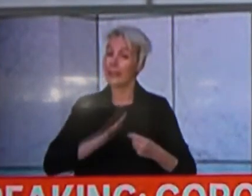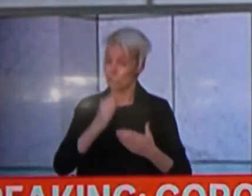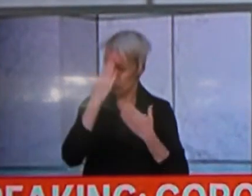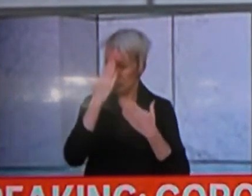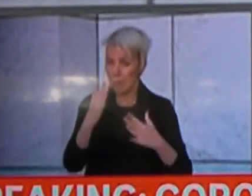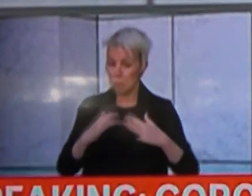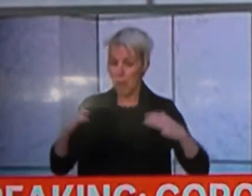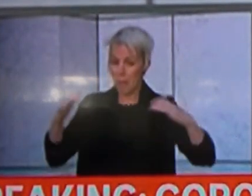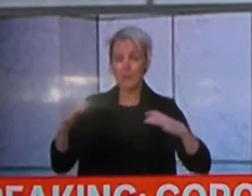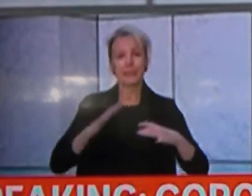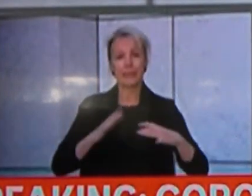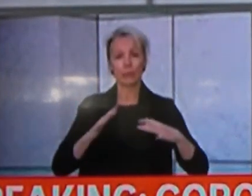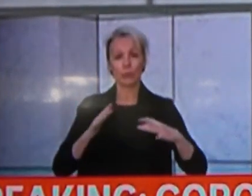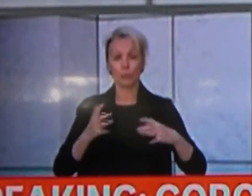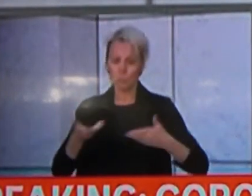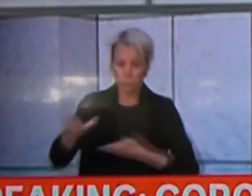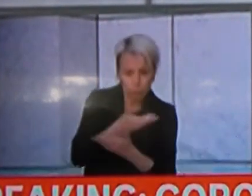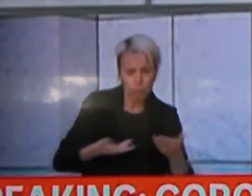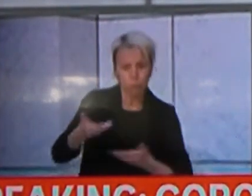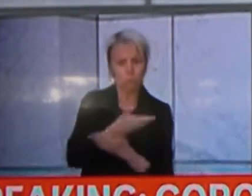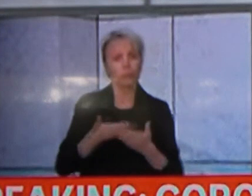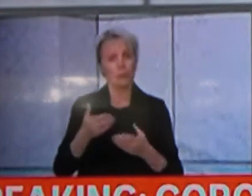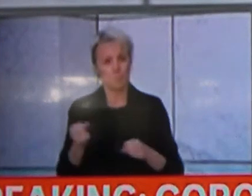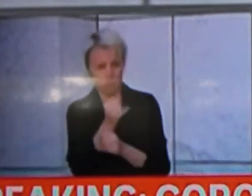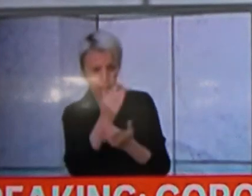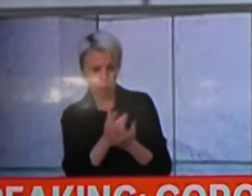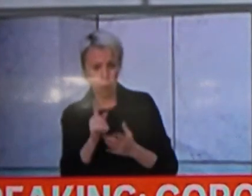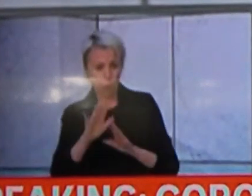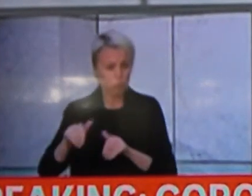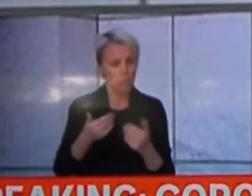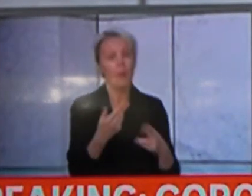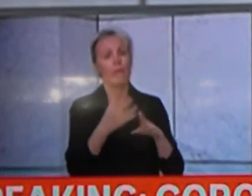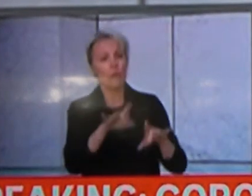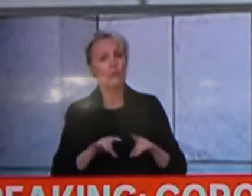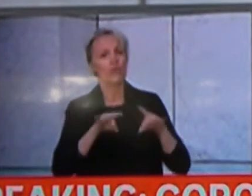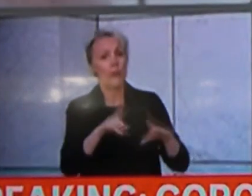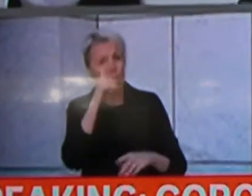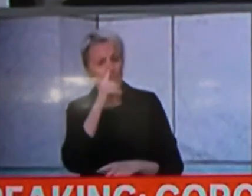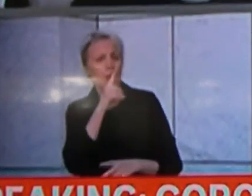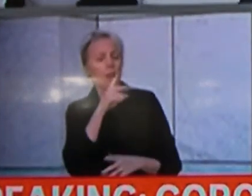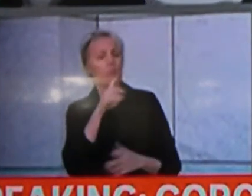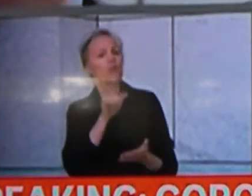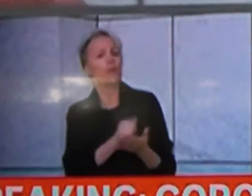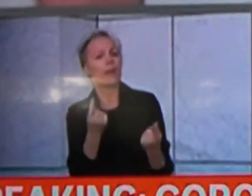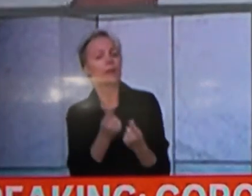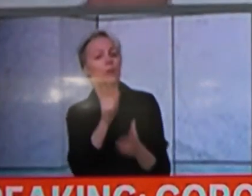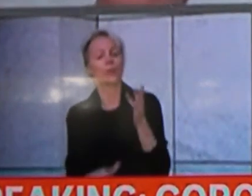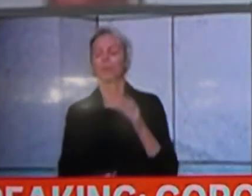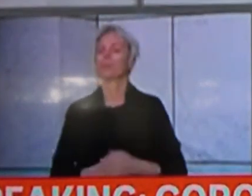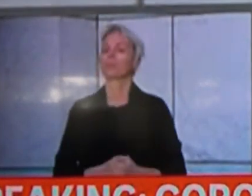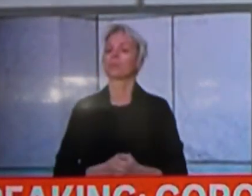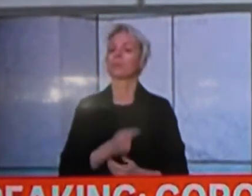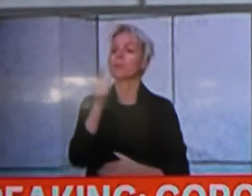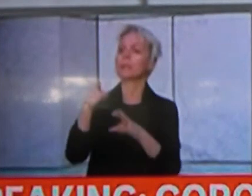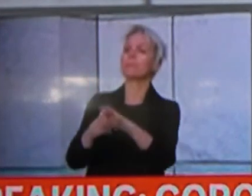that any of the measures that are taken to support Australians are done so consistent with our parliamentary democracy. Kath, you're patiently and